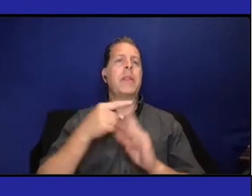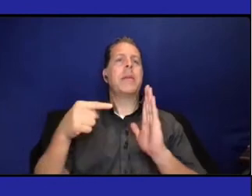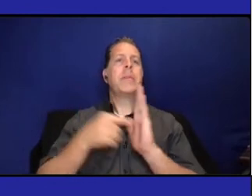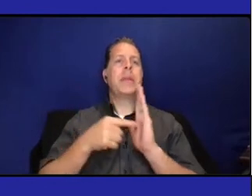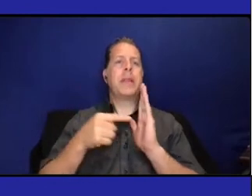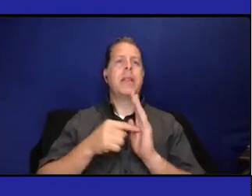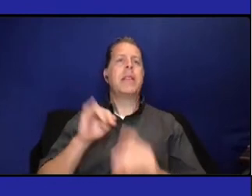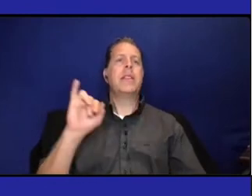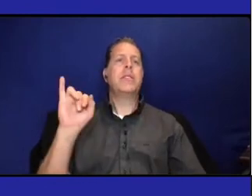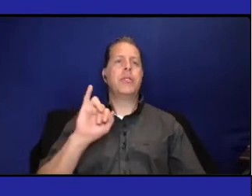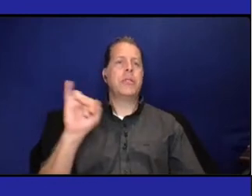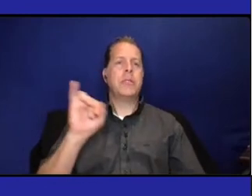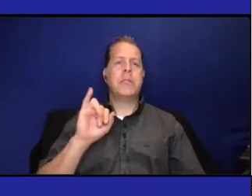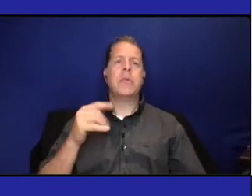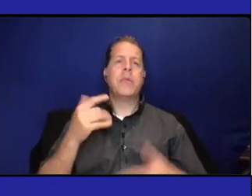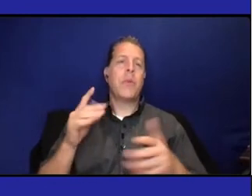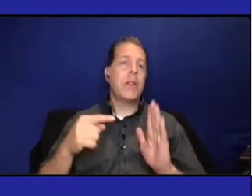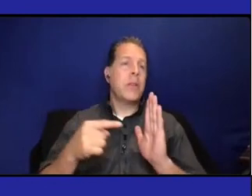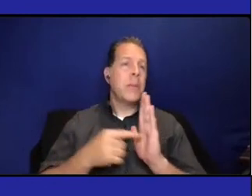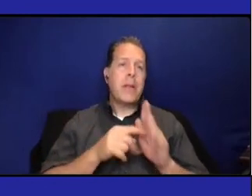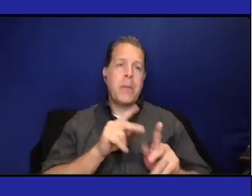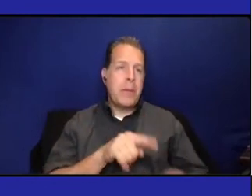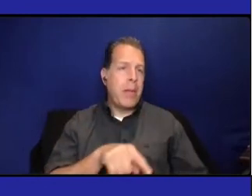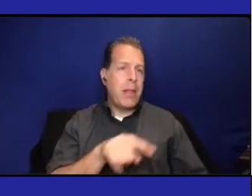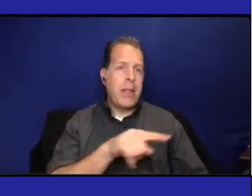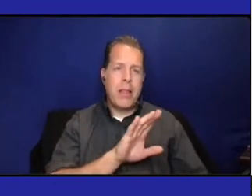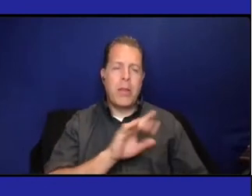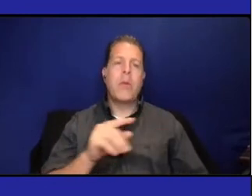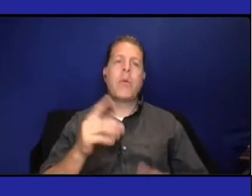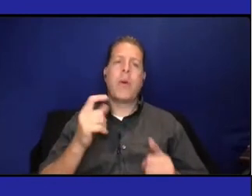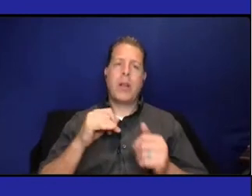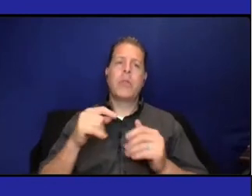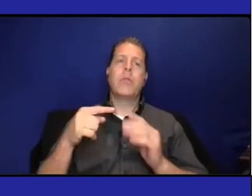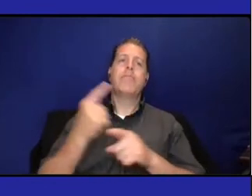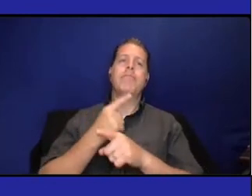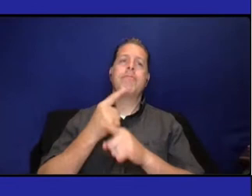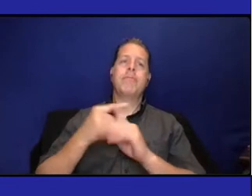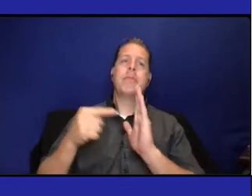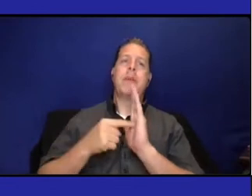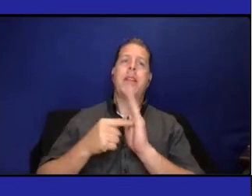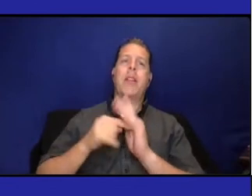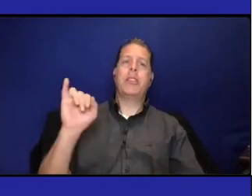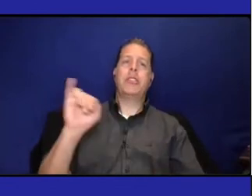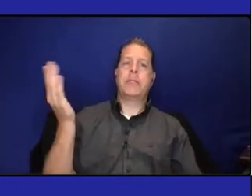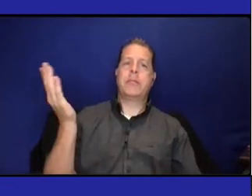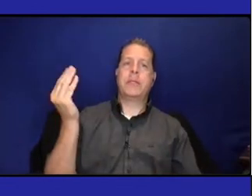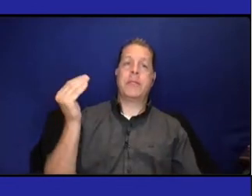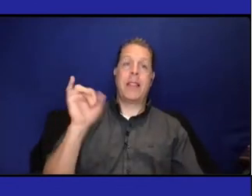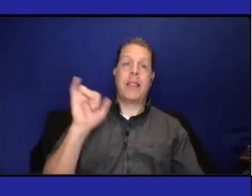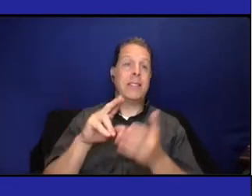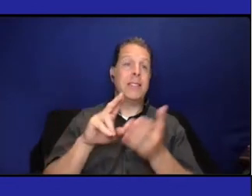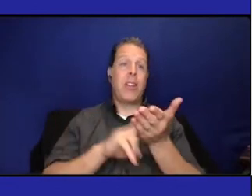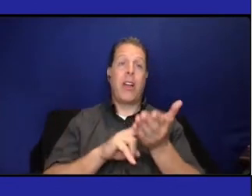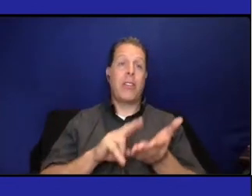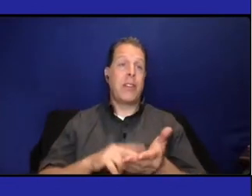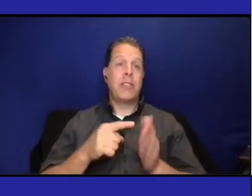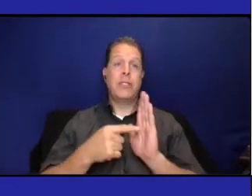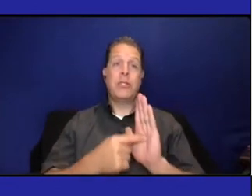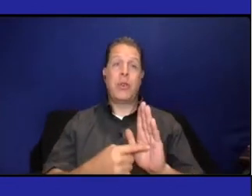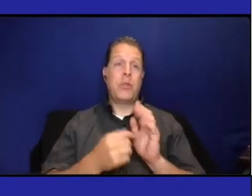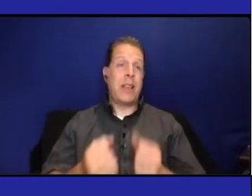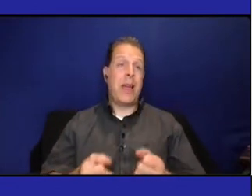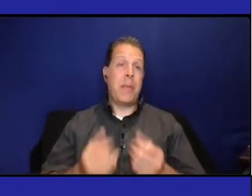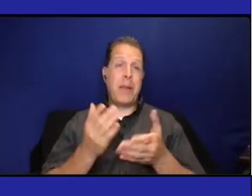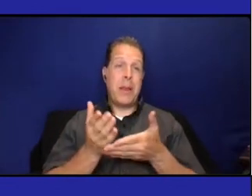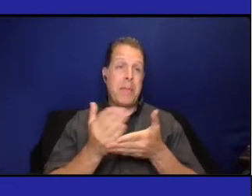not interested in billing people. We're interested in appropriately billing insurance. This particular contract just shows how many parts that